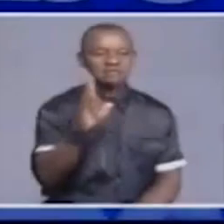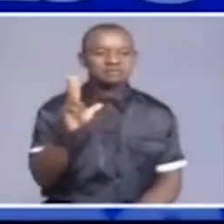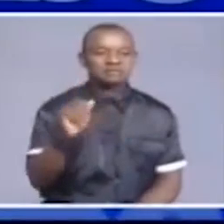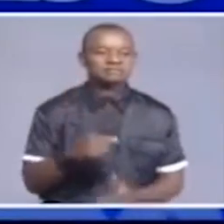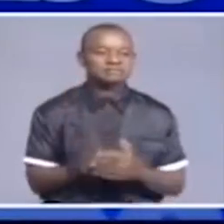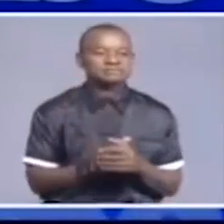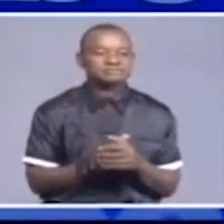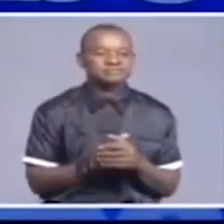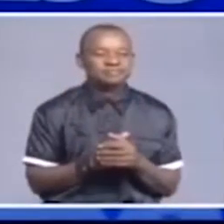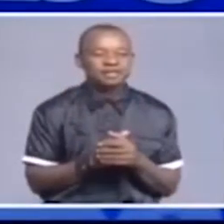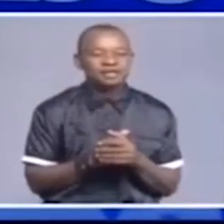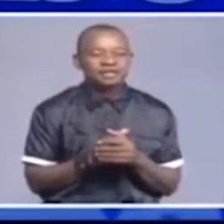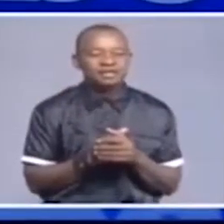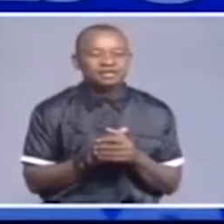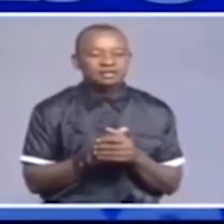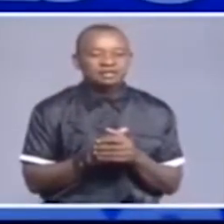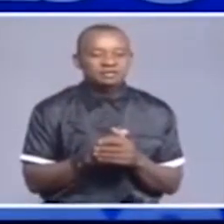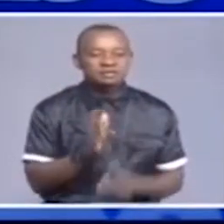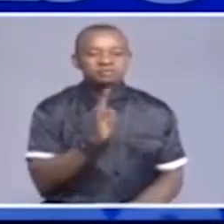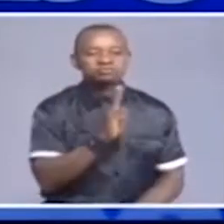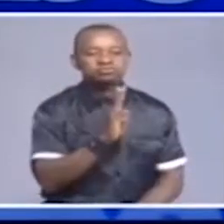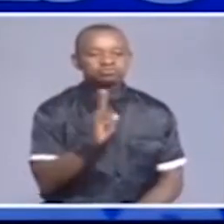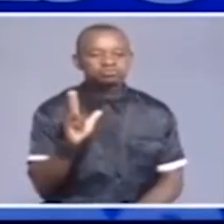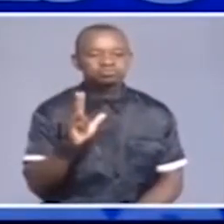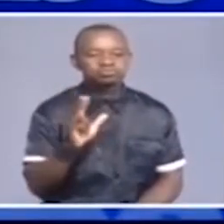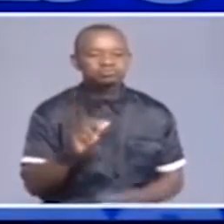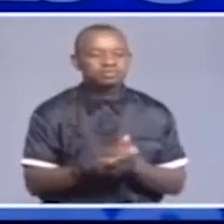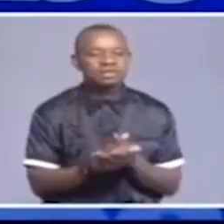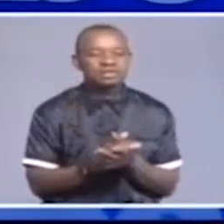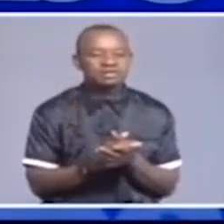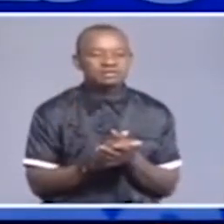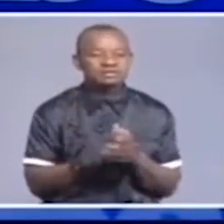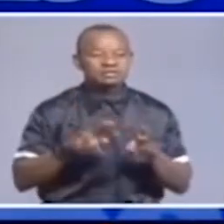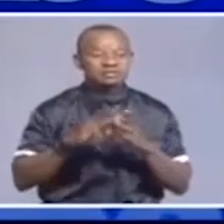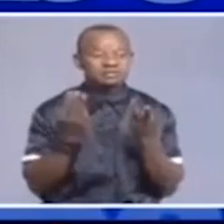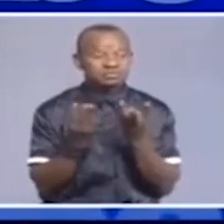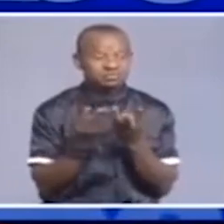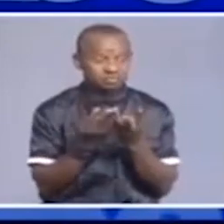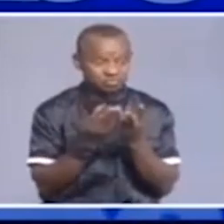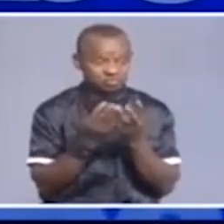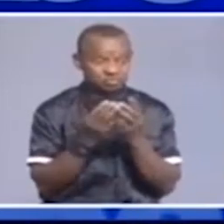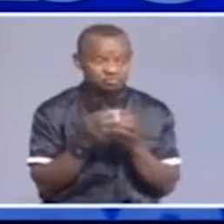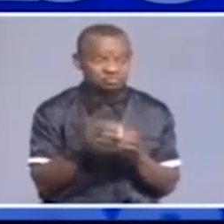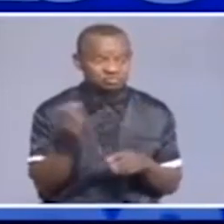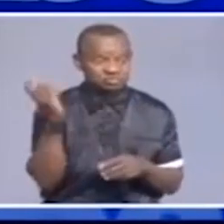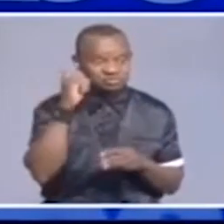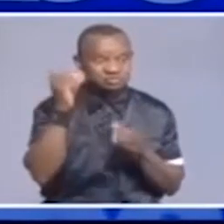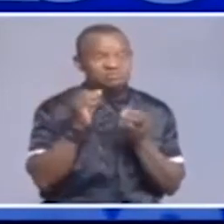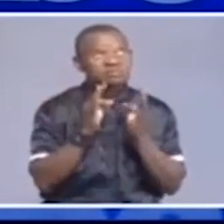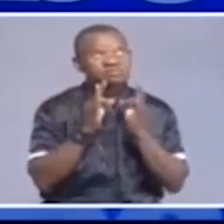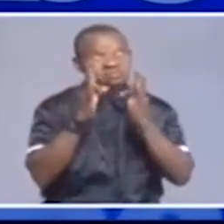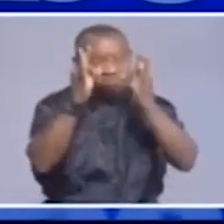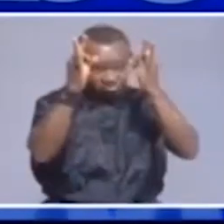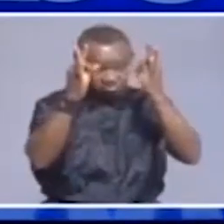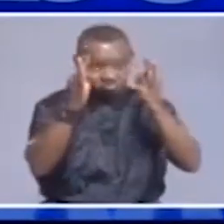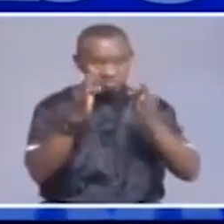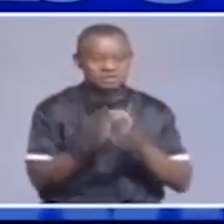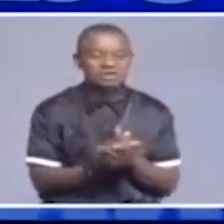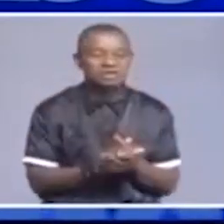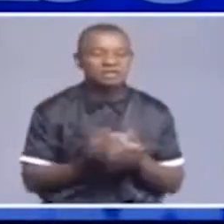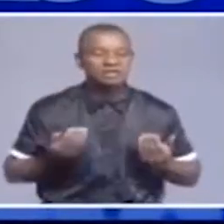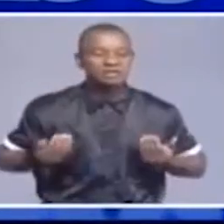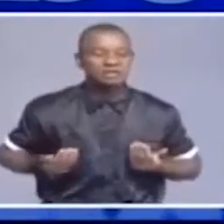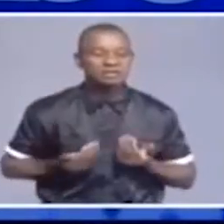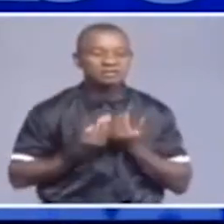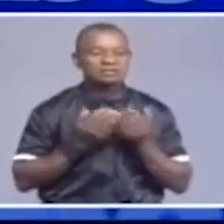The Global Citizens Human Rights Coalition, together with the human rights organization, religious leaders, youth and women organizations, have